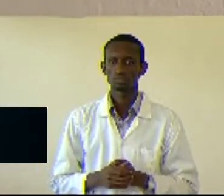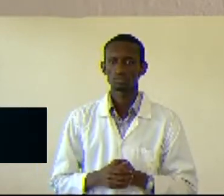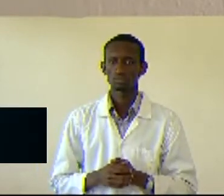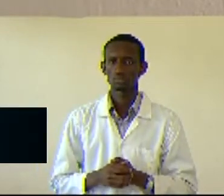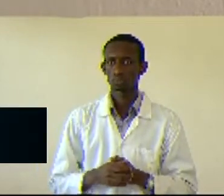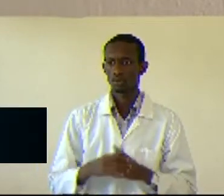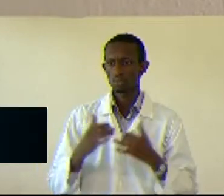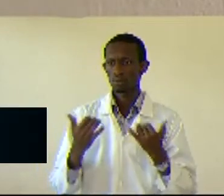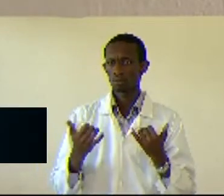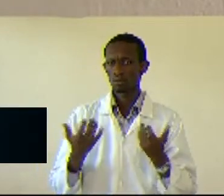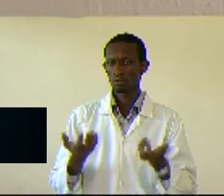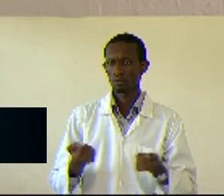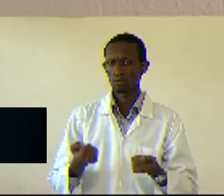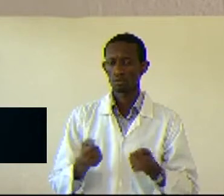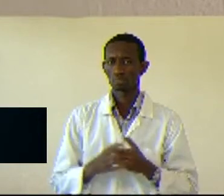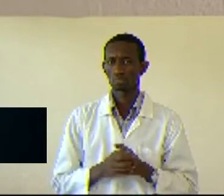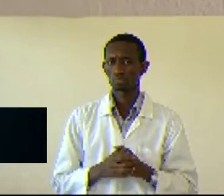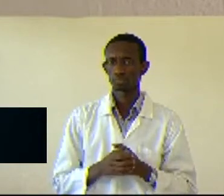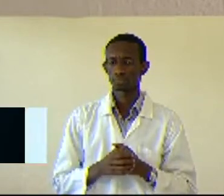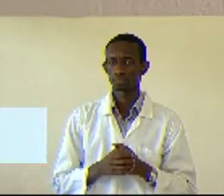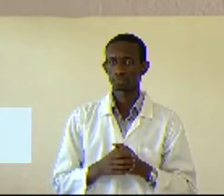We have been talking about